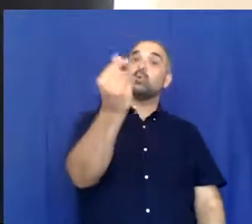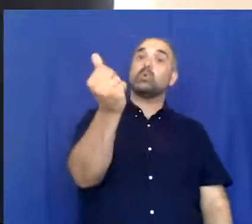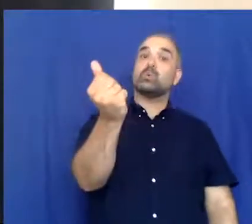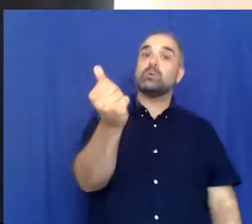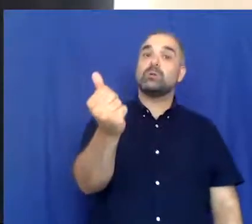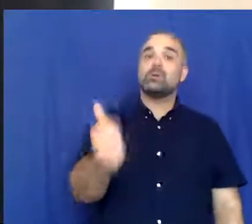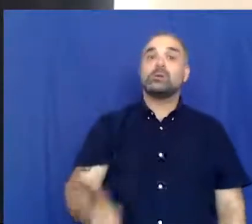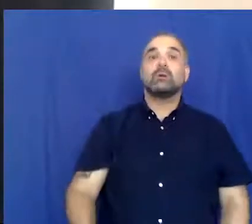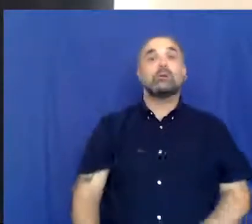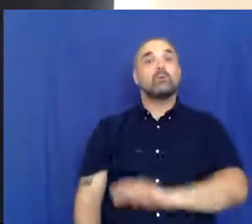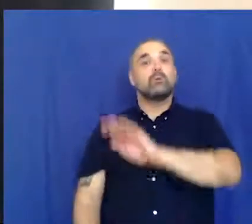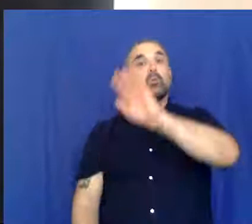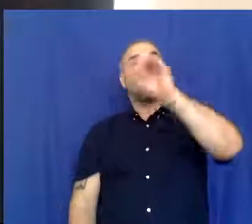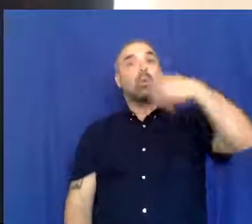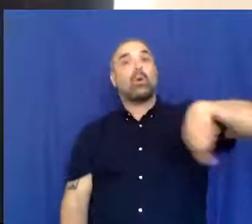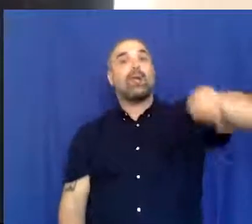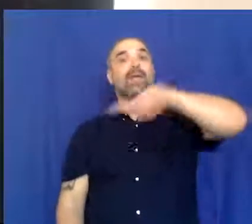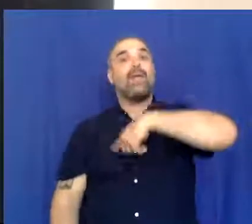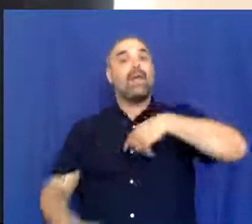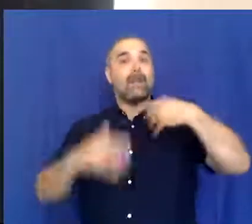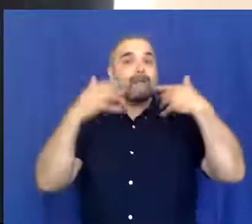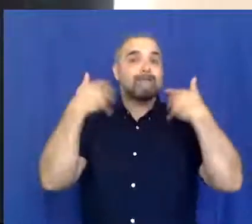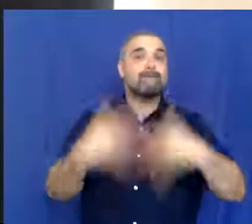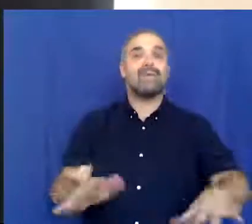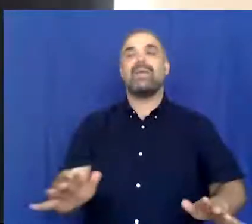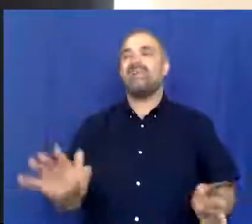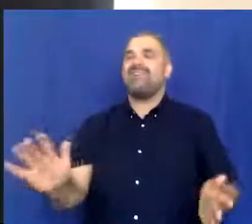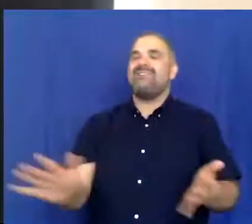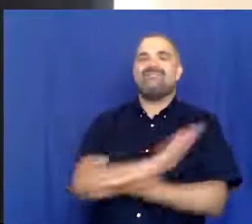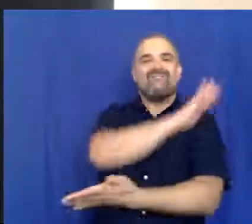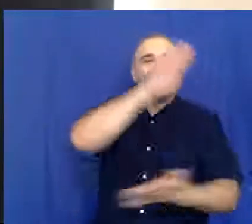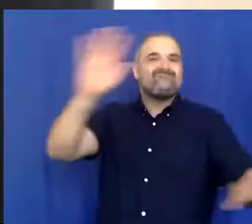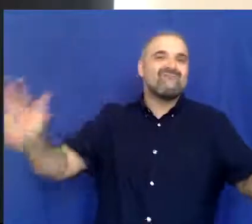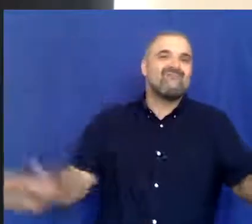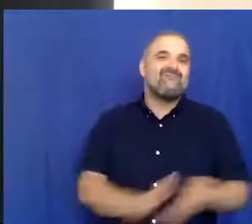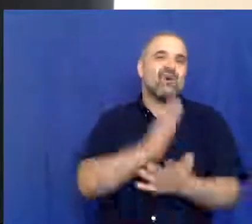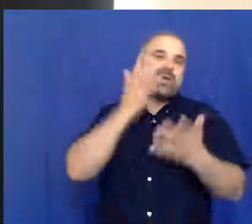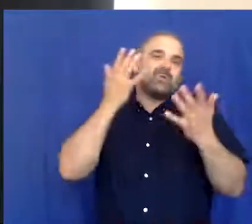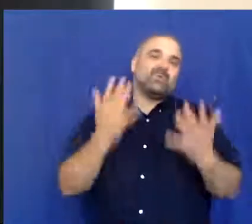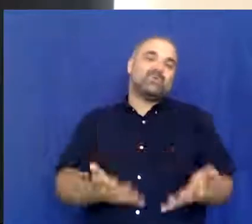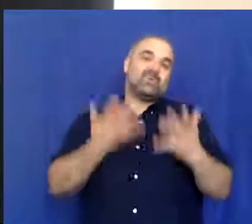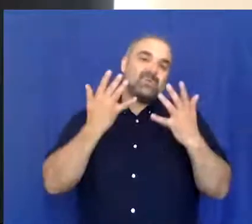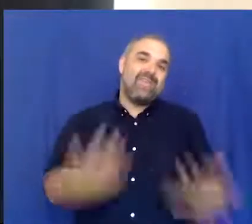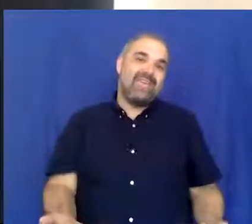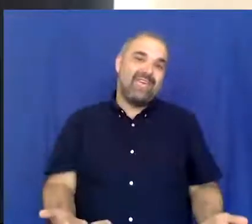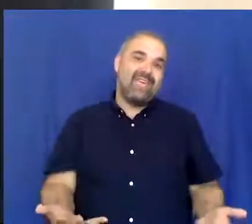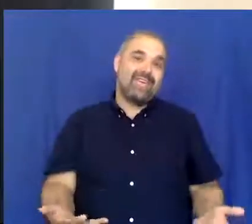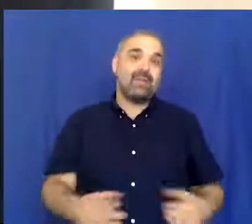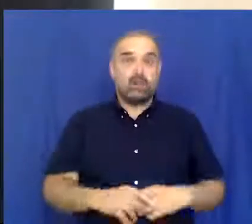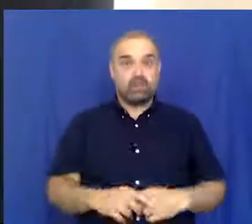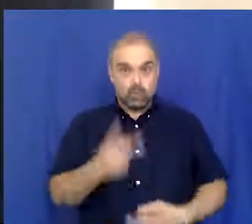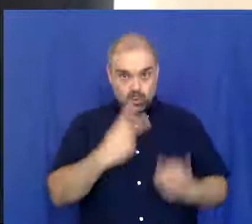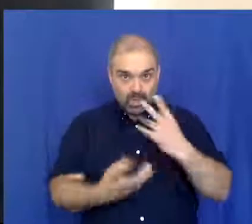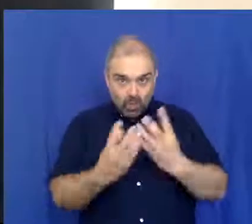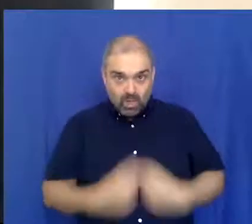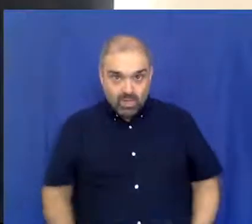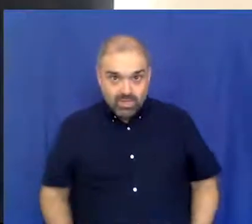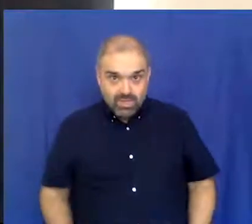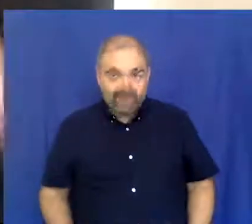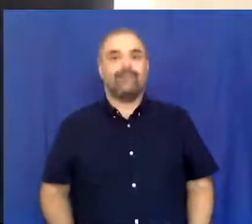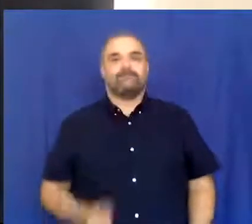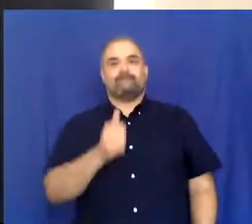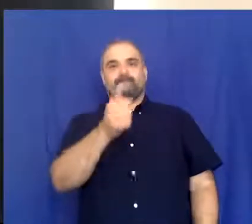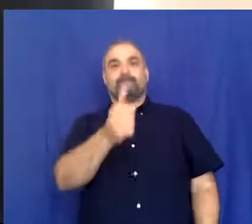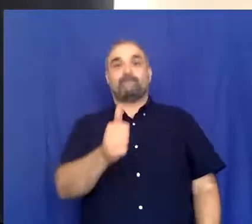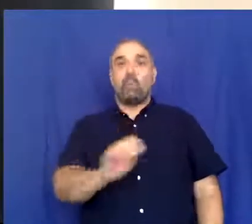we'll see you soon. We have had lots of fun today. Can you sing that